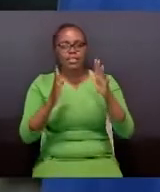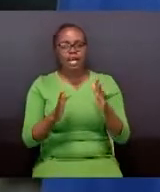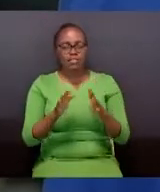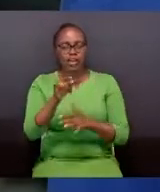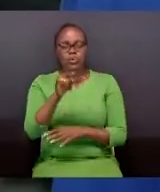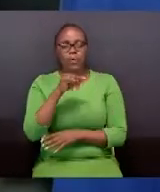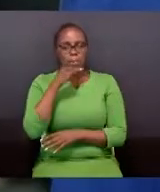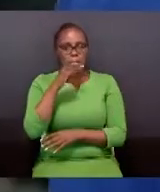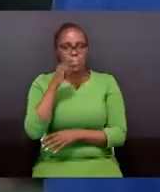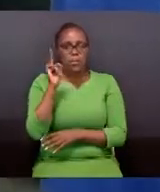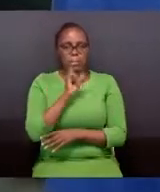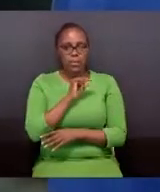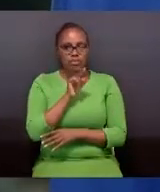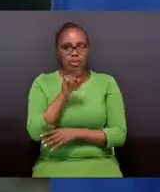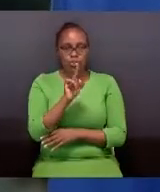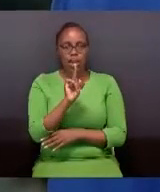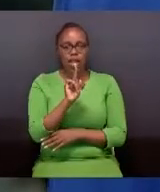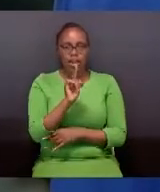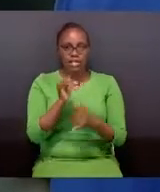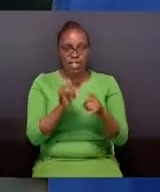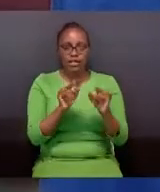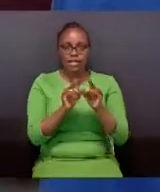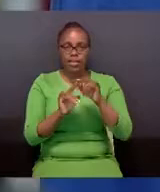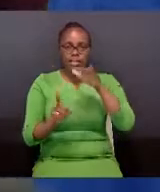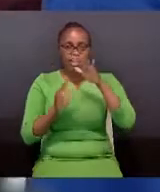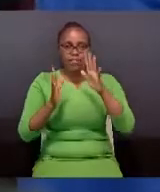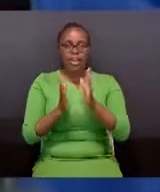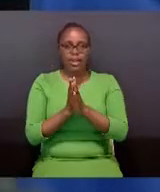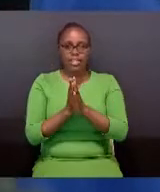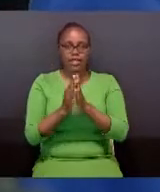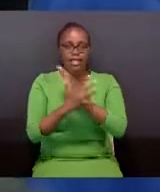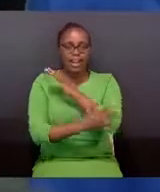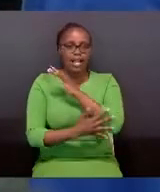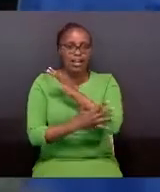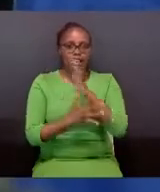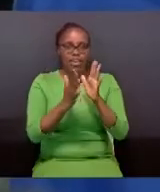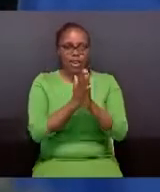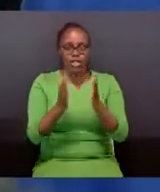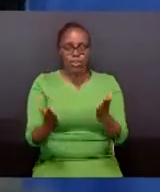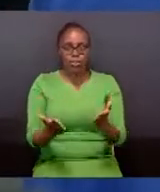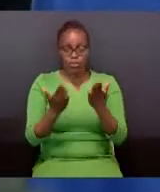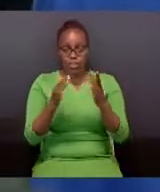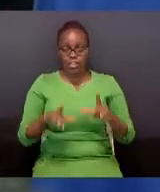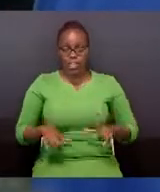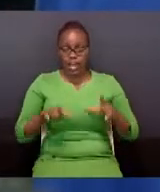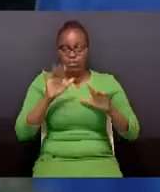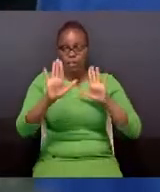you mentioned your strive as a ministry and as a country in improving the lives of young